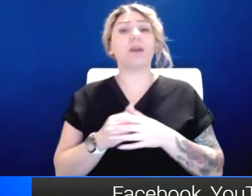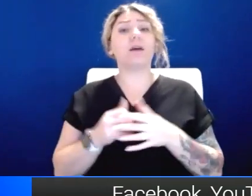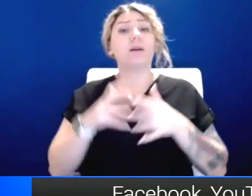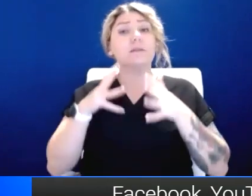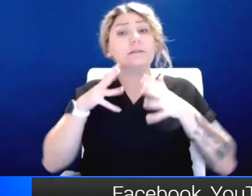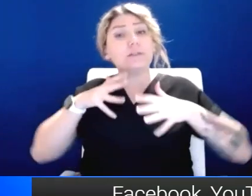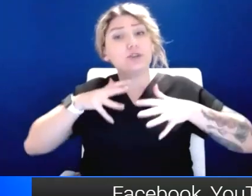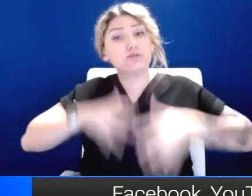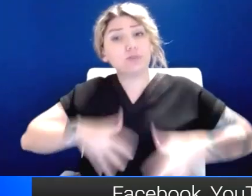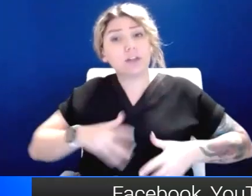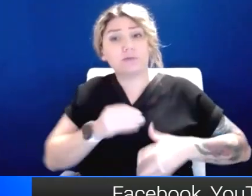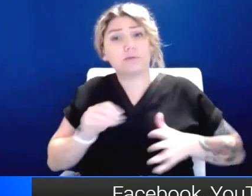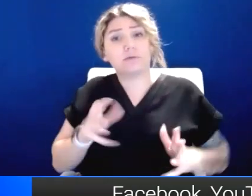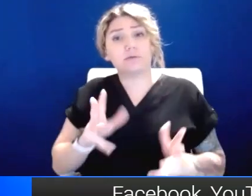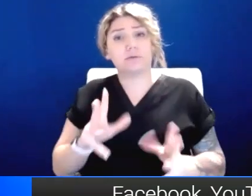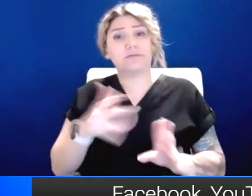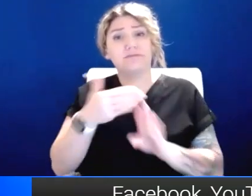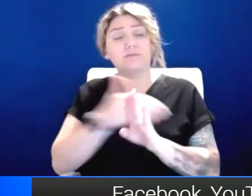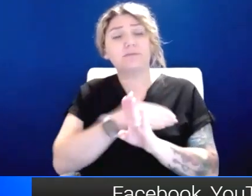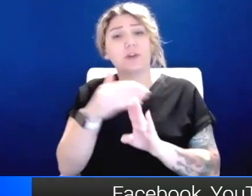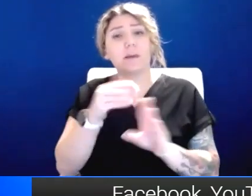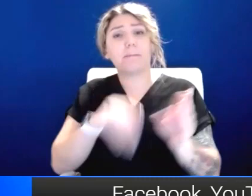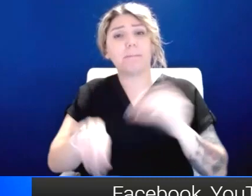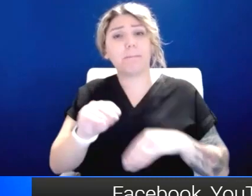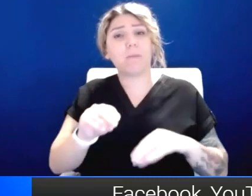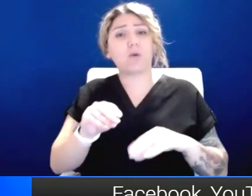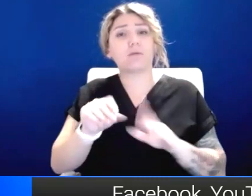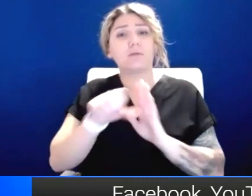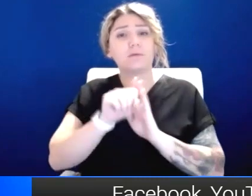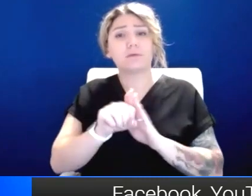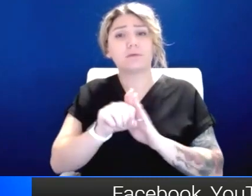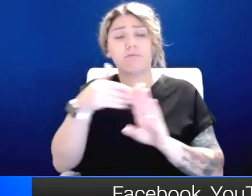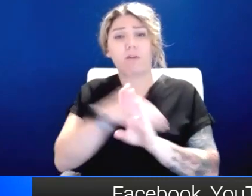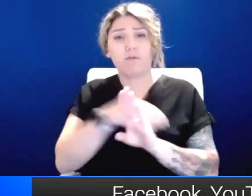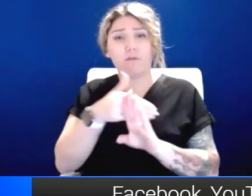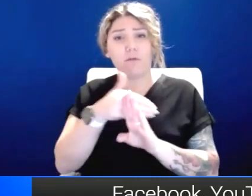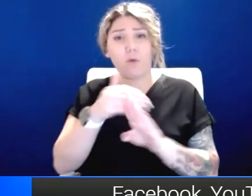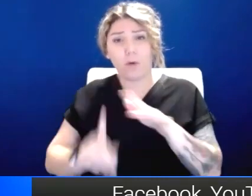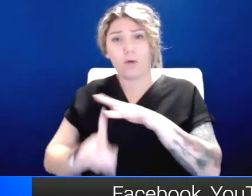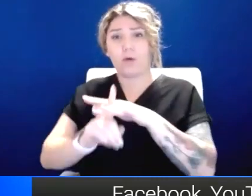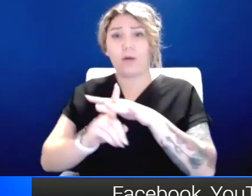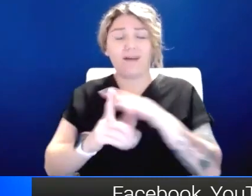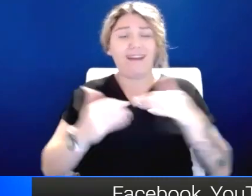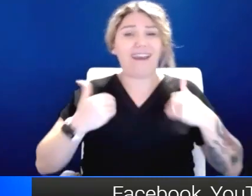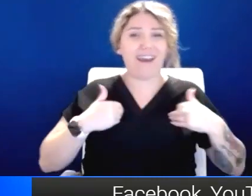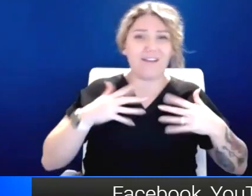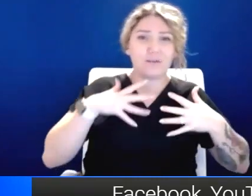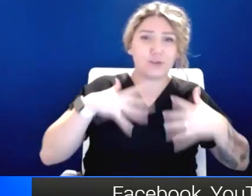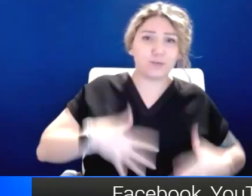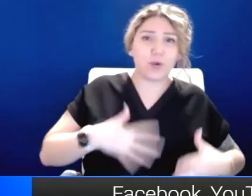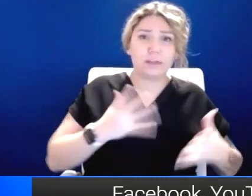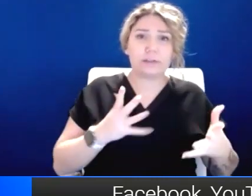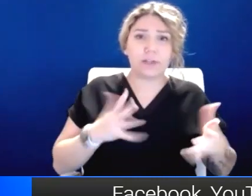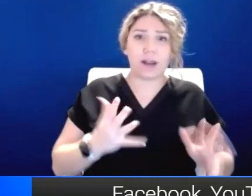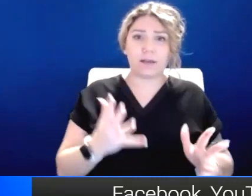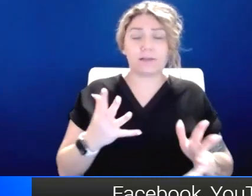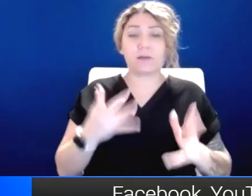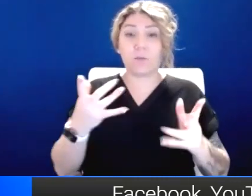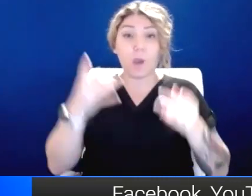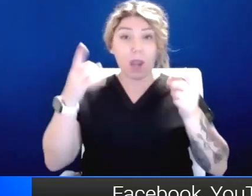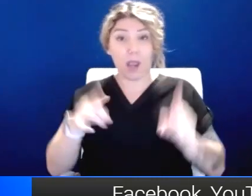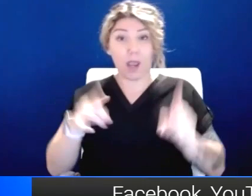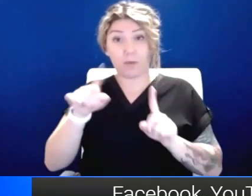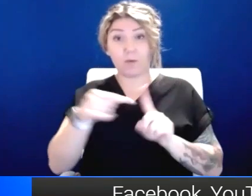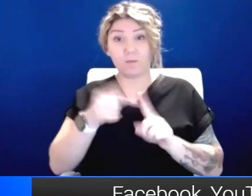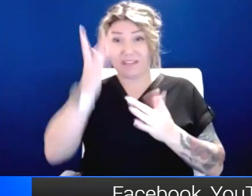a premotor symptom, that before the motor symptoms develop, they have depression and anxiety. What happens with disease progression is